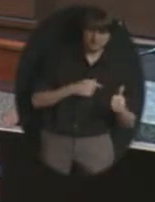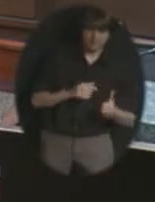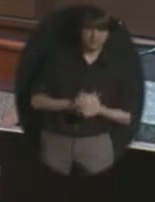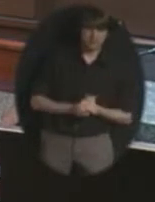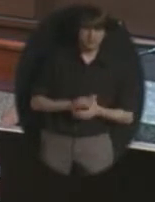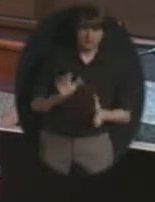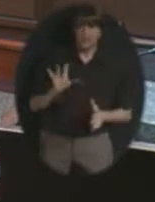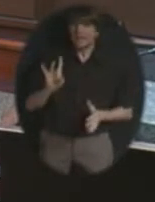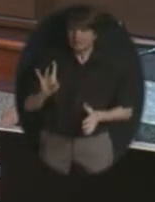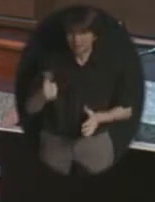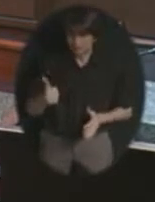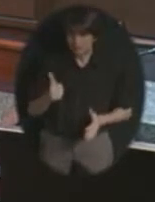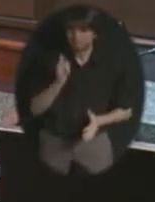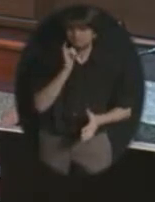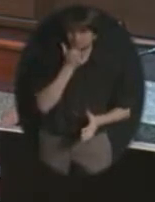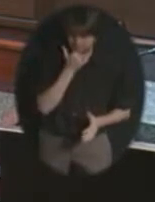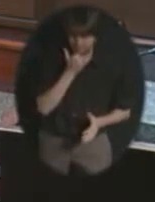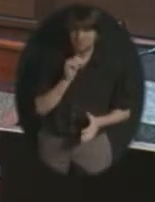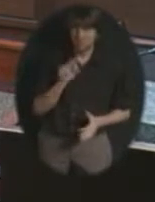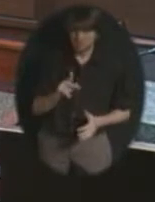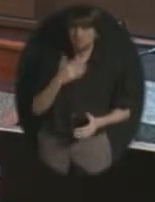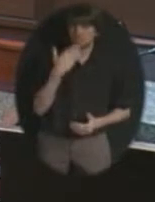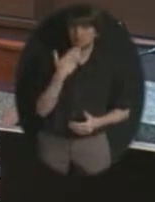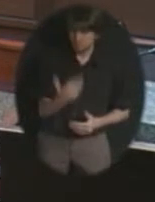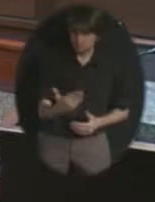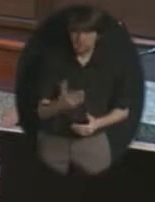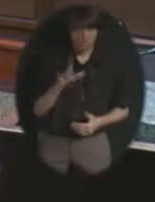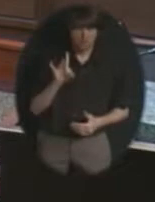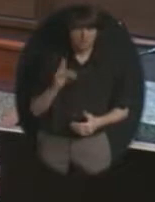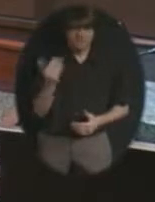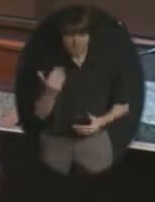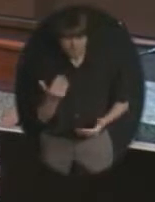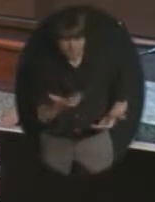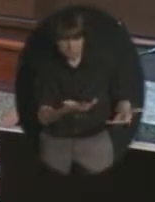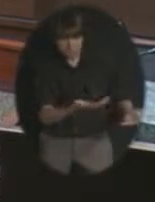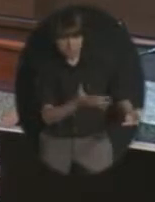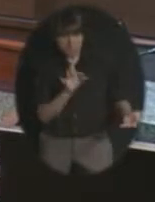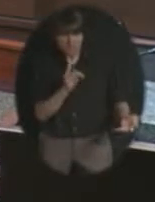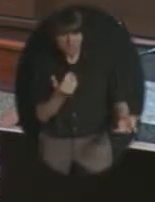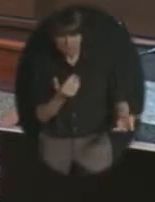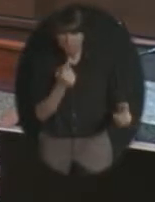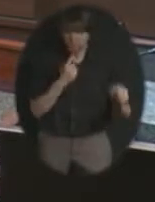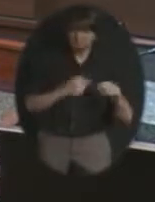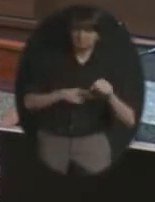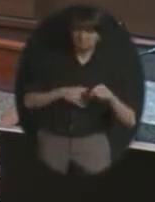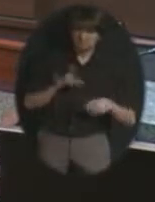8 10 yeah 8 10 thank you 8 15 yeah okay 8 15